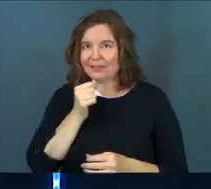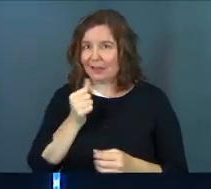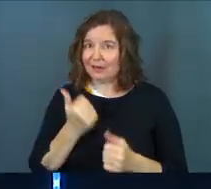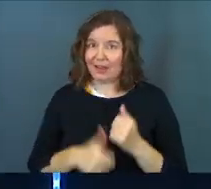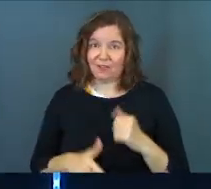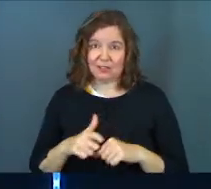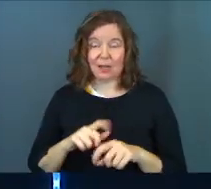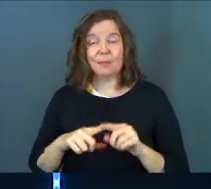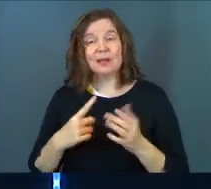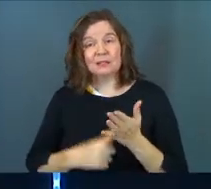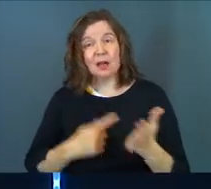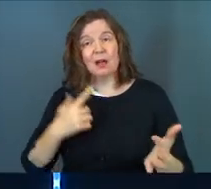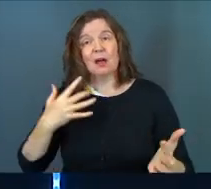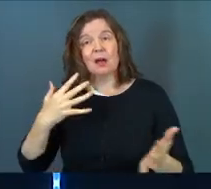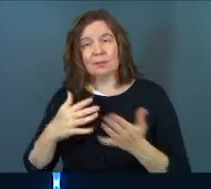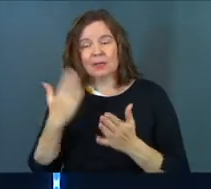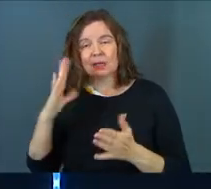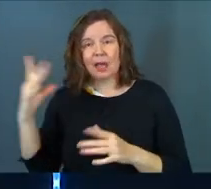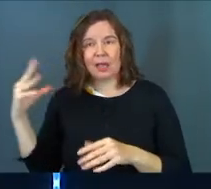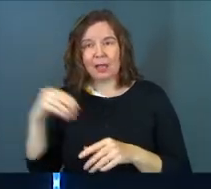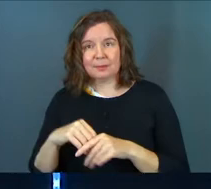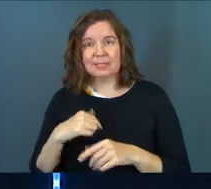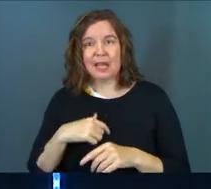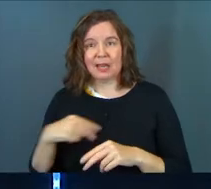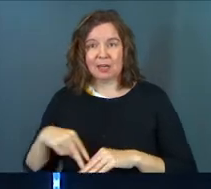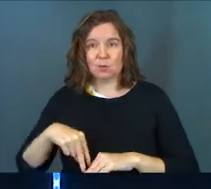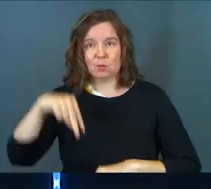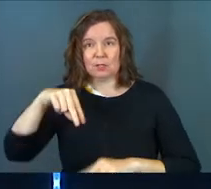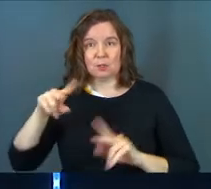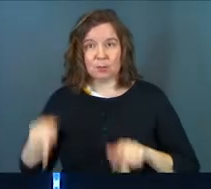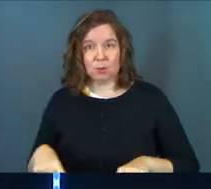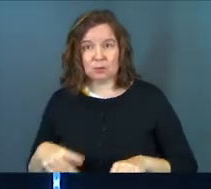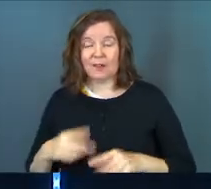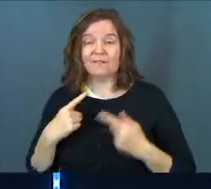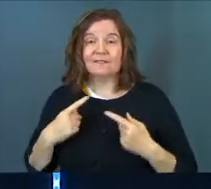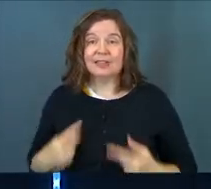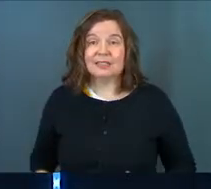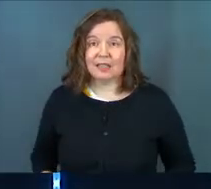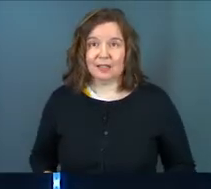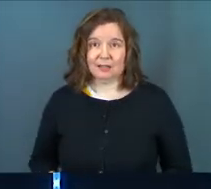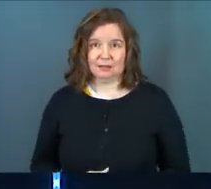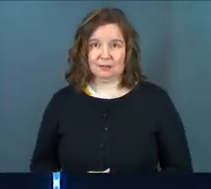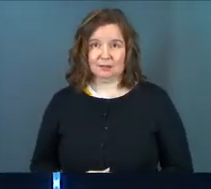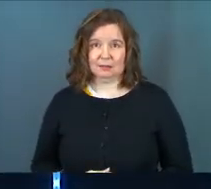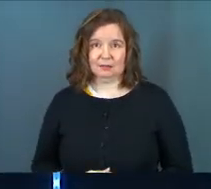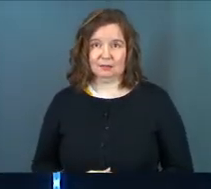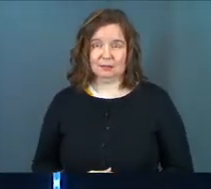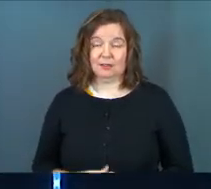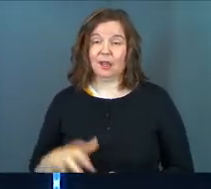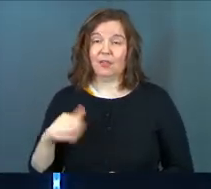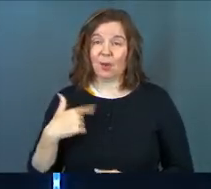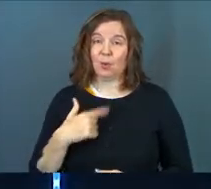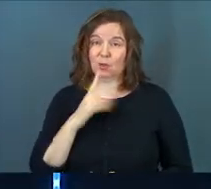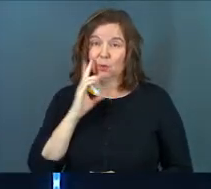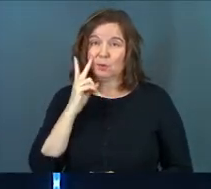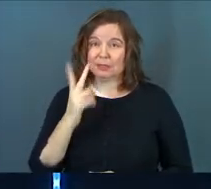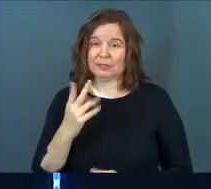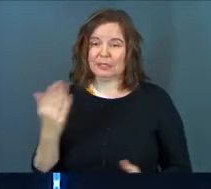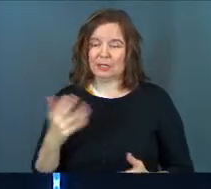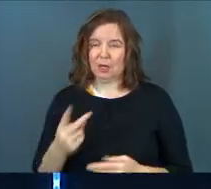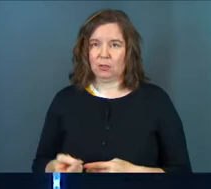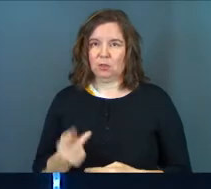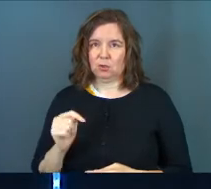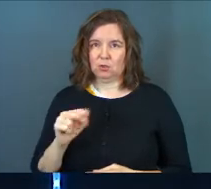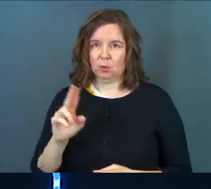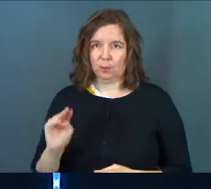not every time, but sometimes God comes in and he resurrects a person physically. And that's what you're about to see